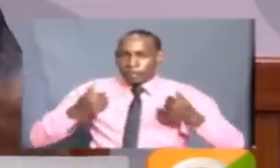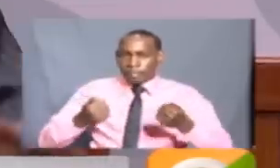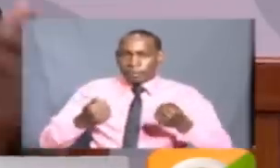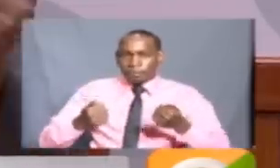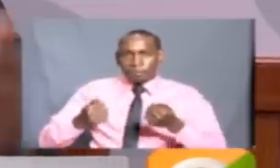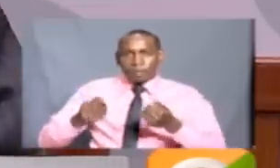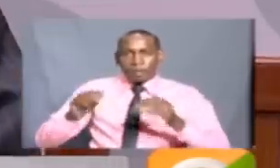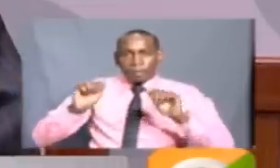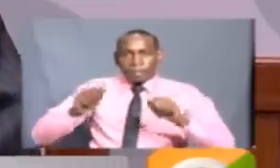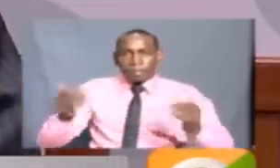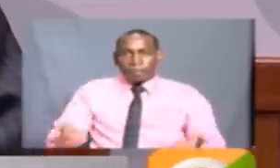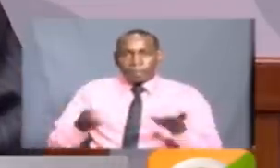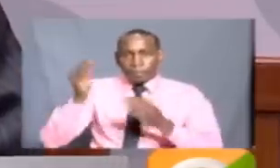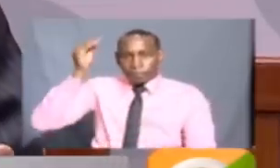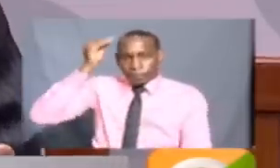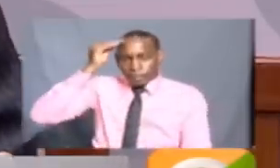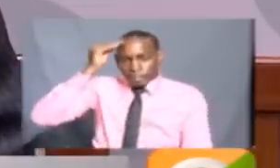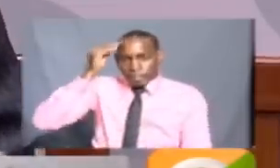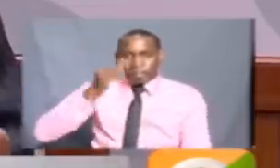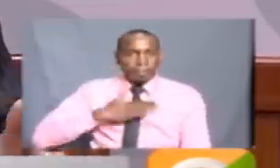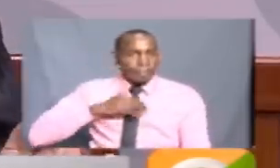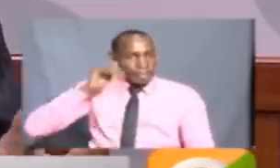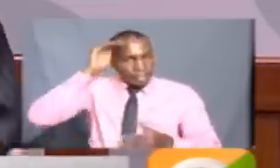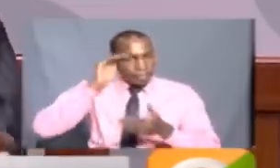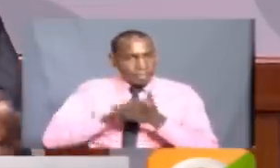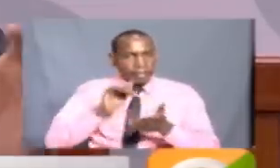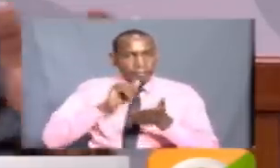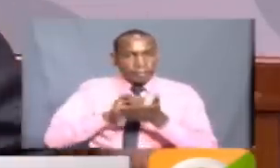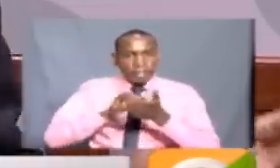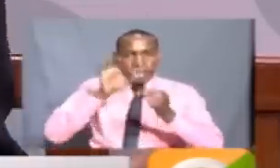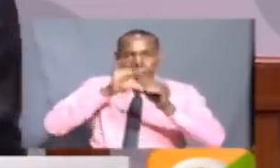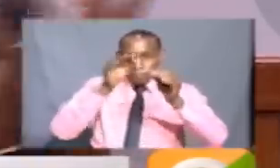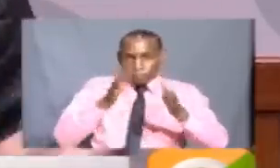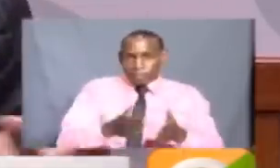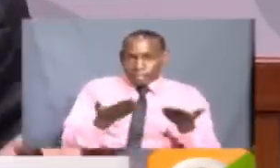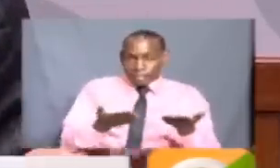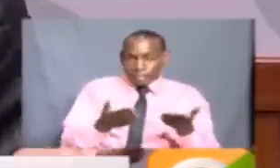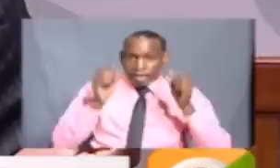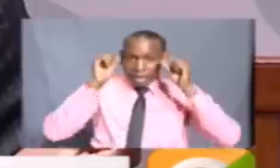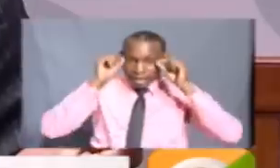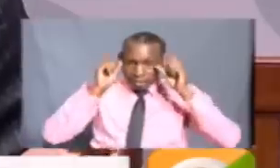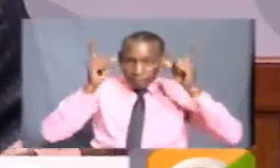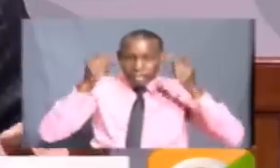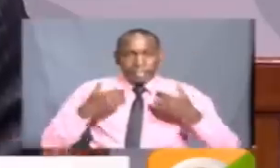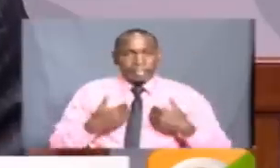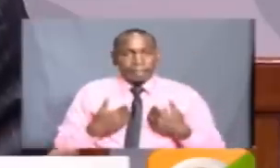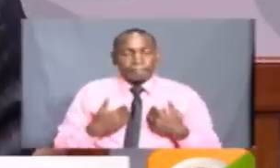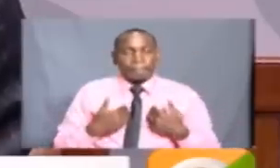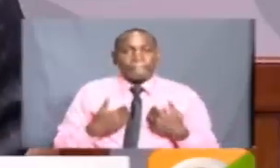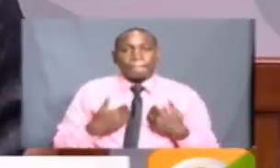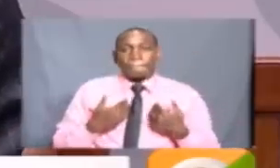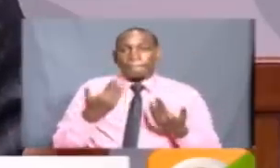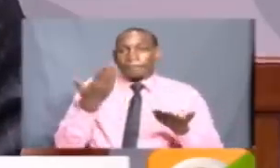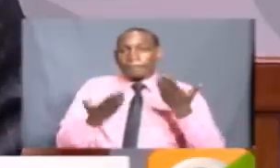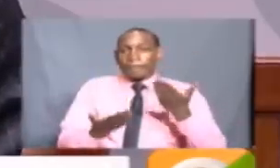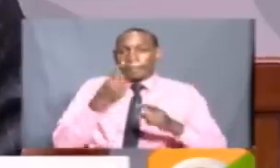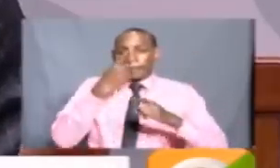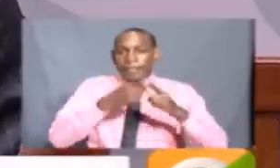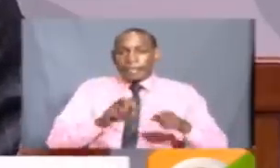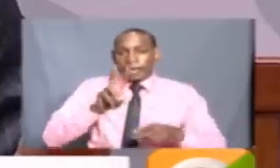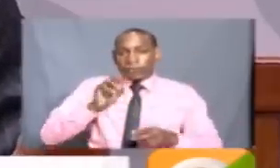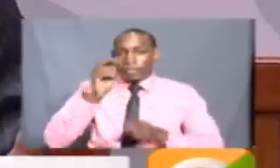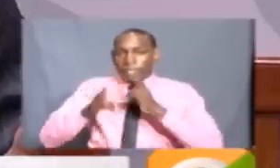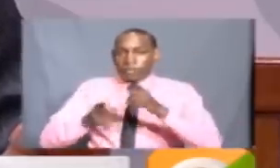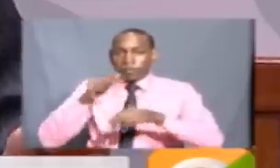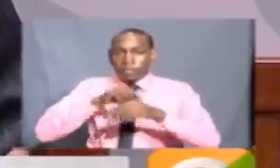you going to improve our education? And I believe that the electorate is beginning to wake up. It may be the year 2022 when